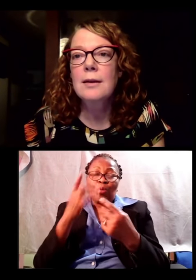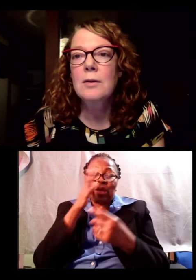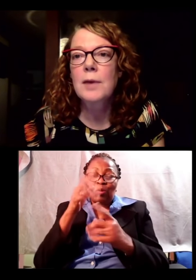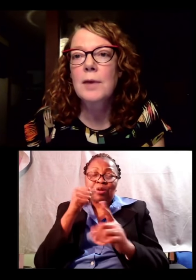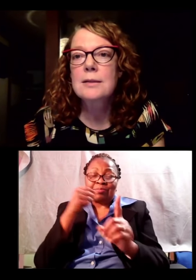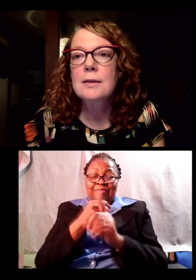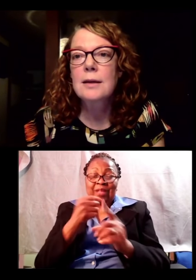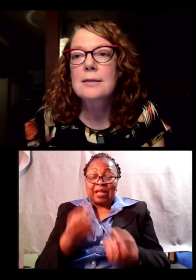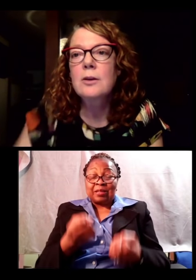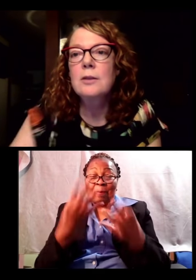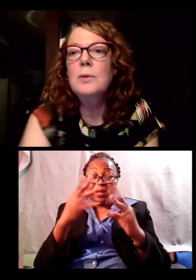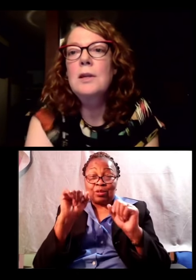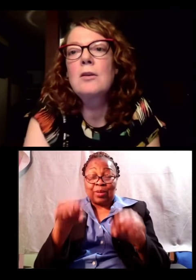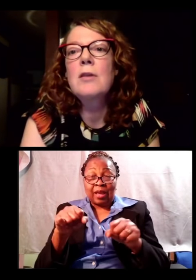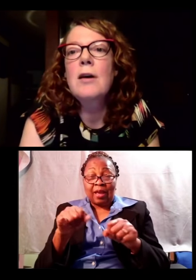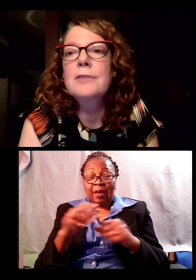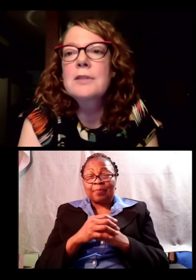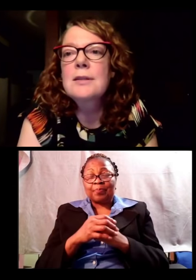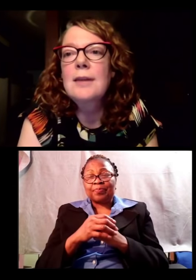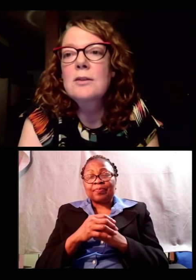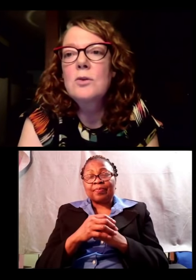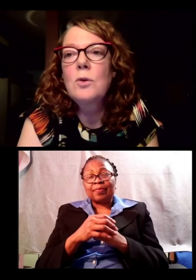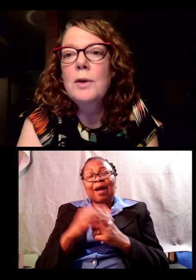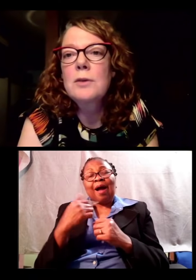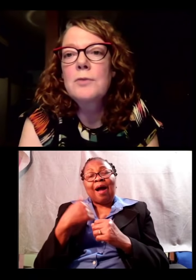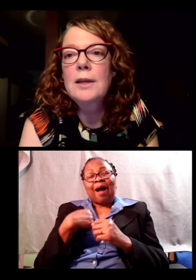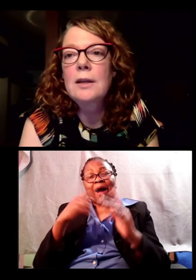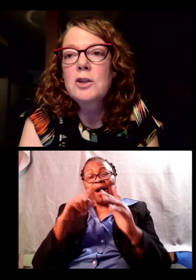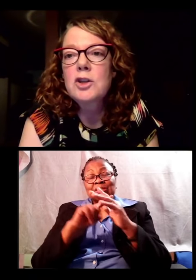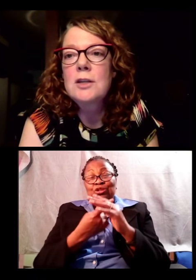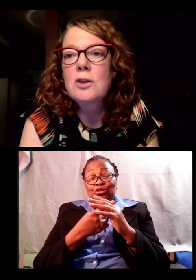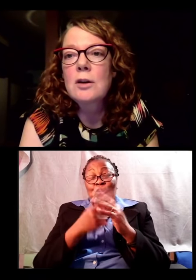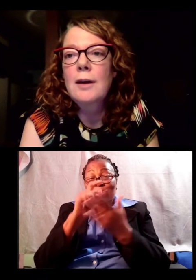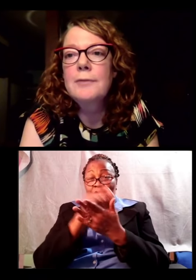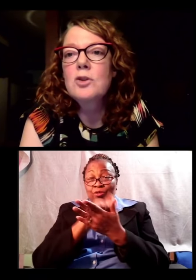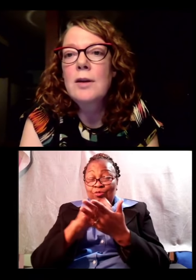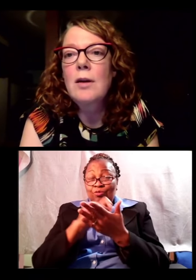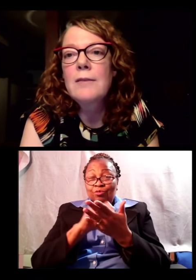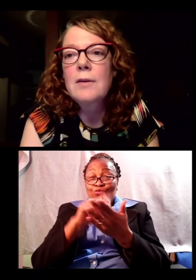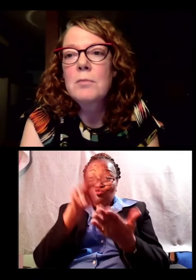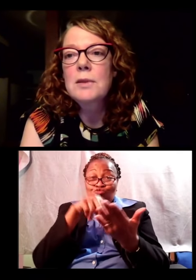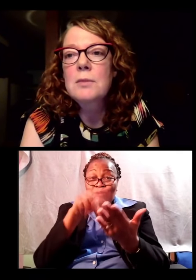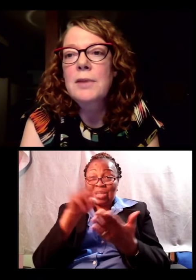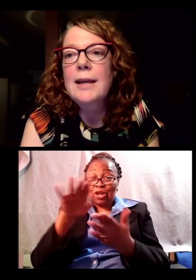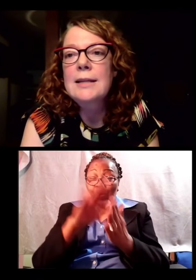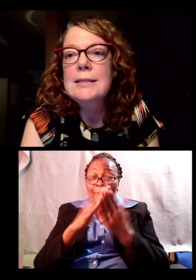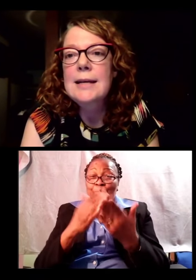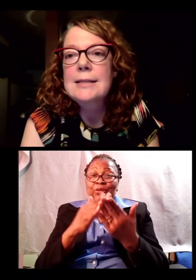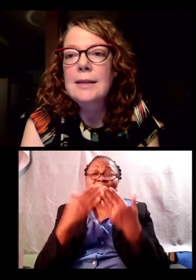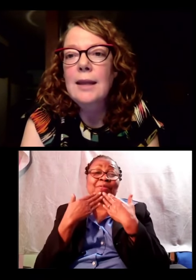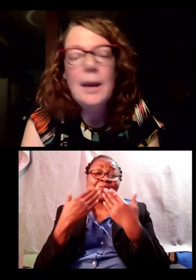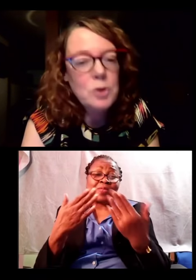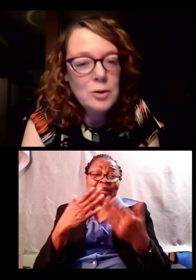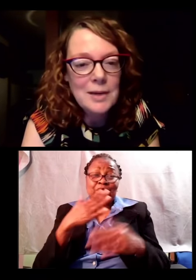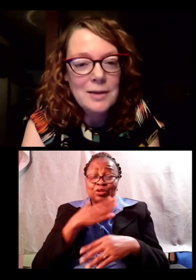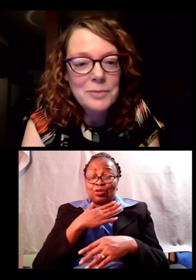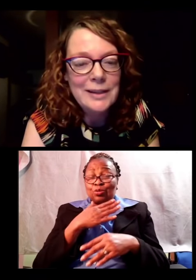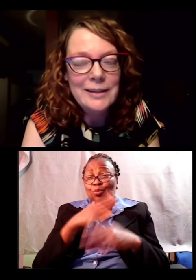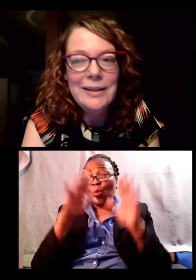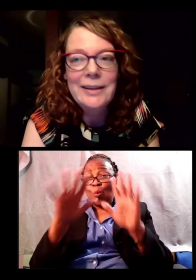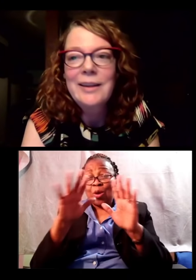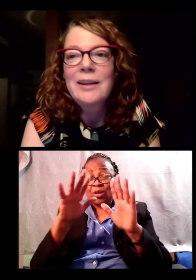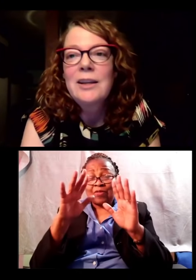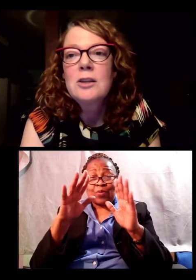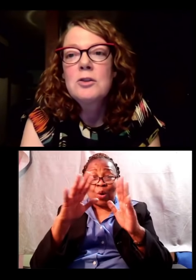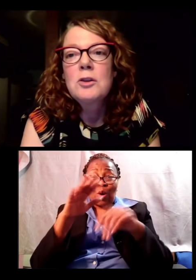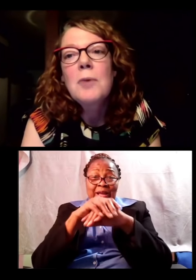Julia Thayer writes, I started reading your novels thanks to a wonderful English teacher. I've enjoyed all of them, but The Blind Assassin captured me